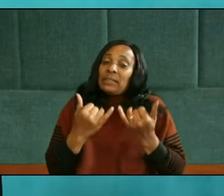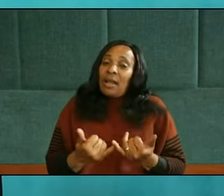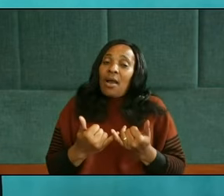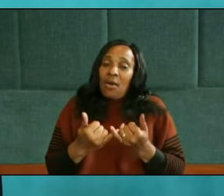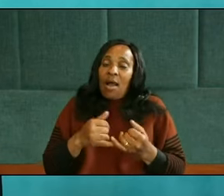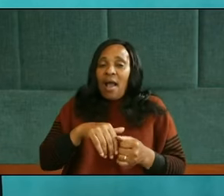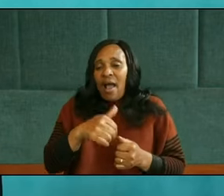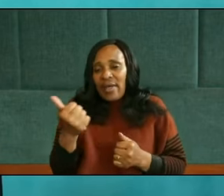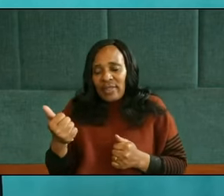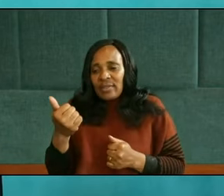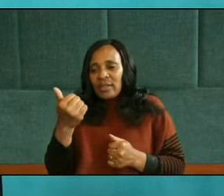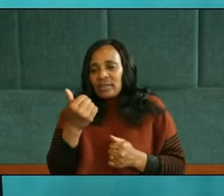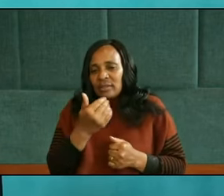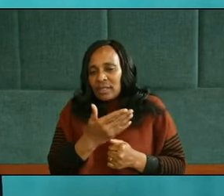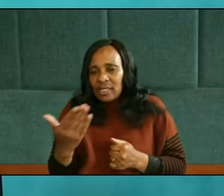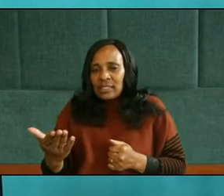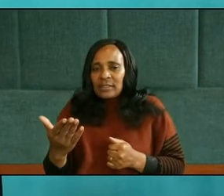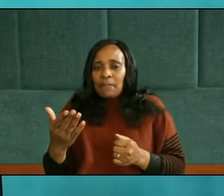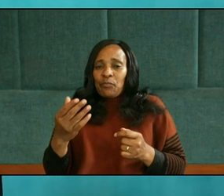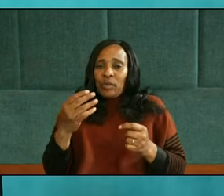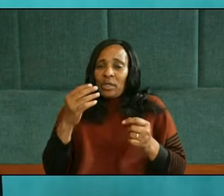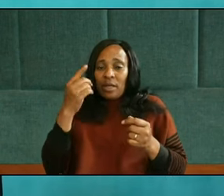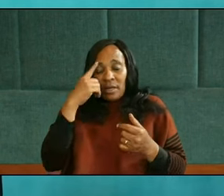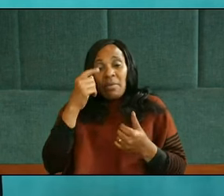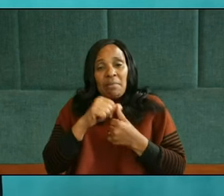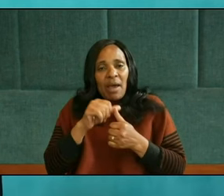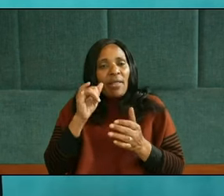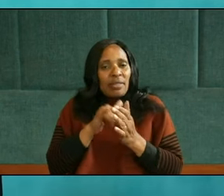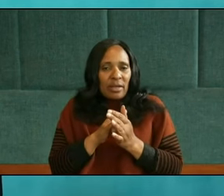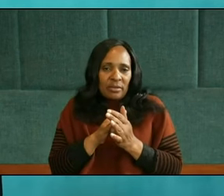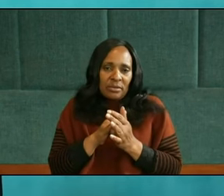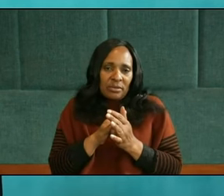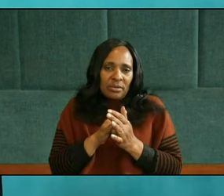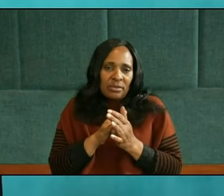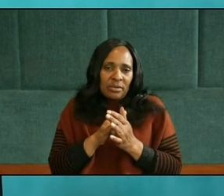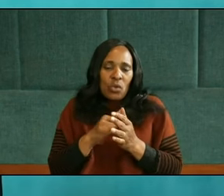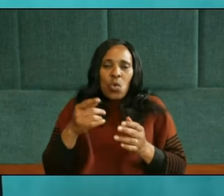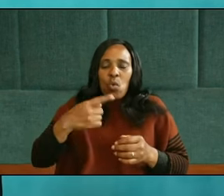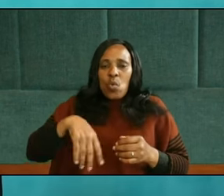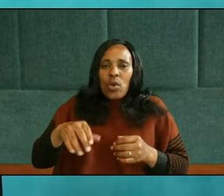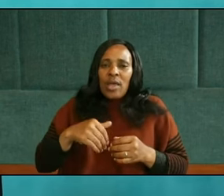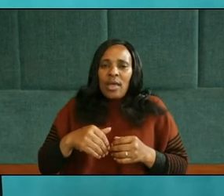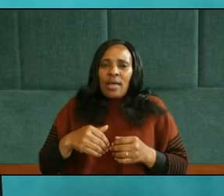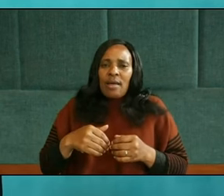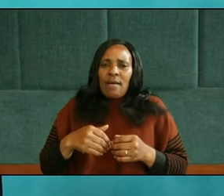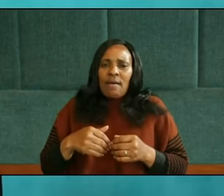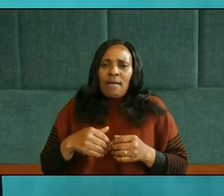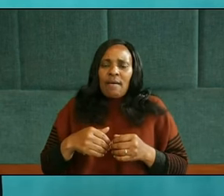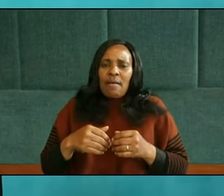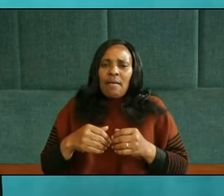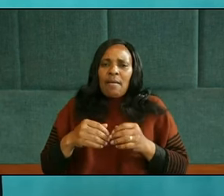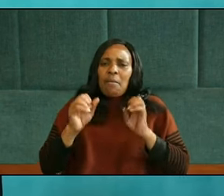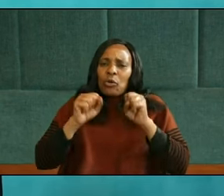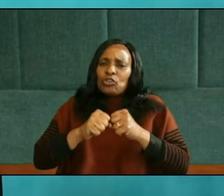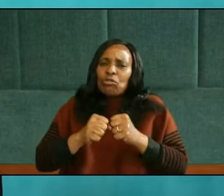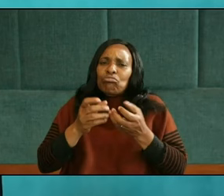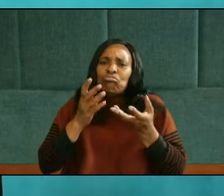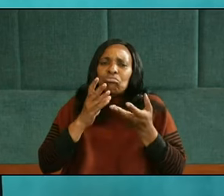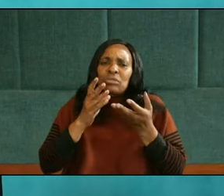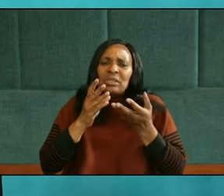Other than that, I'd like us to also remember that we are at the risk of